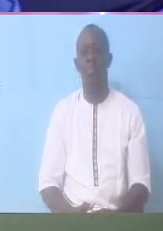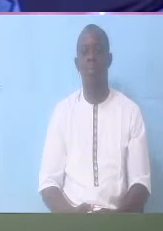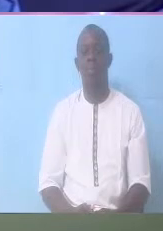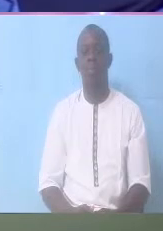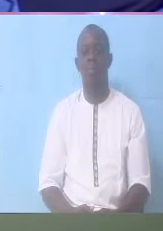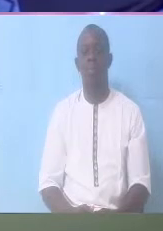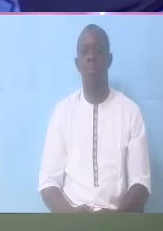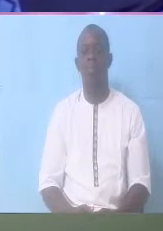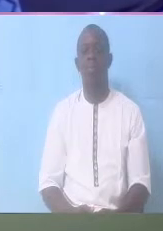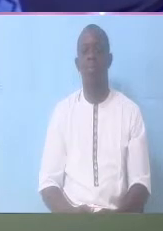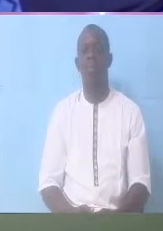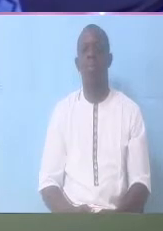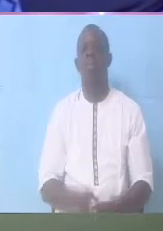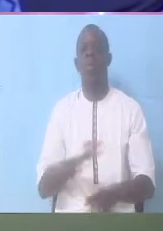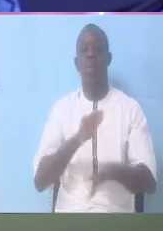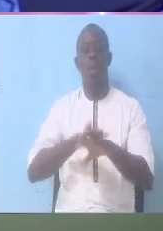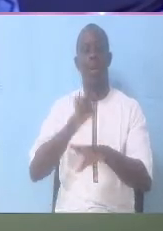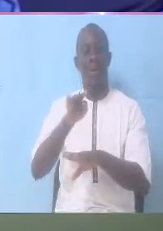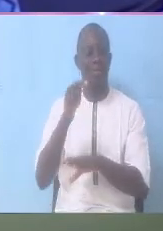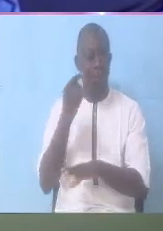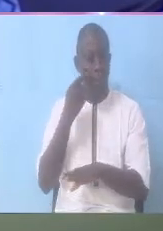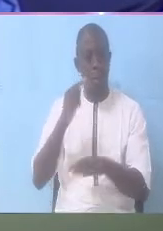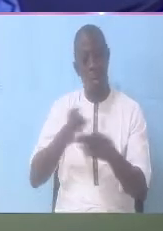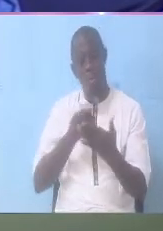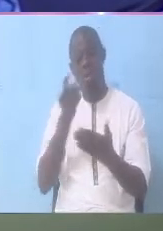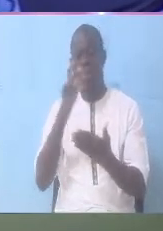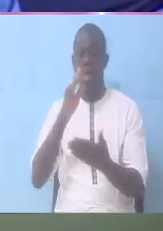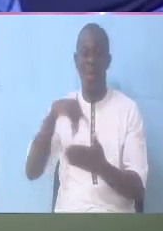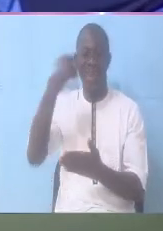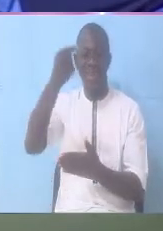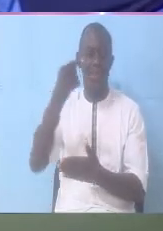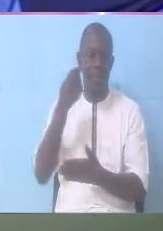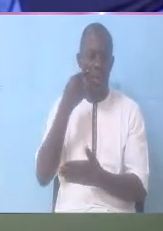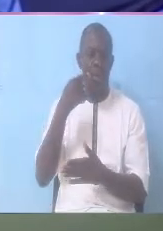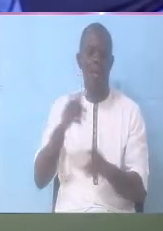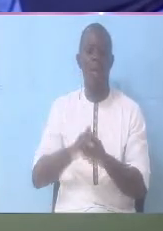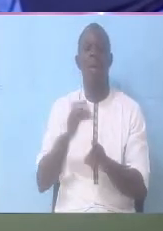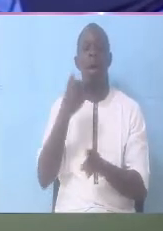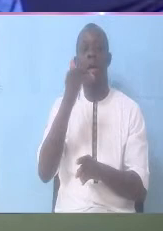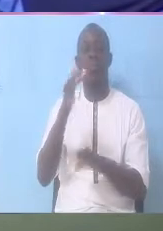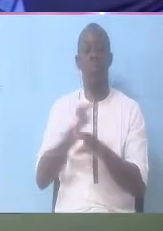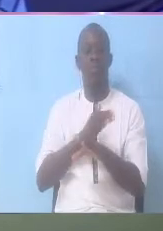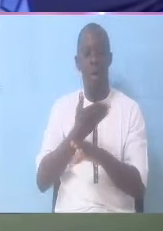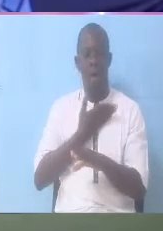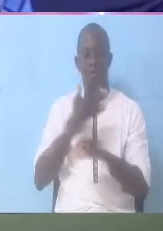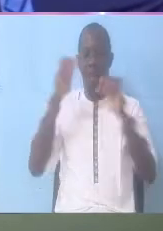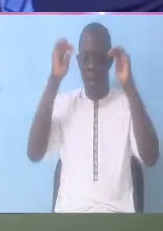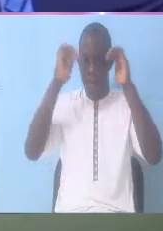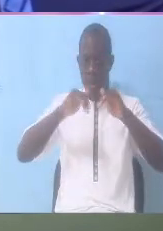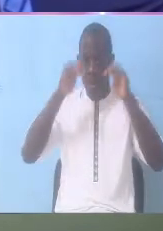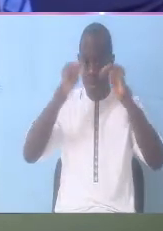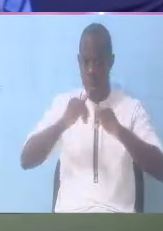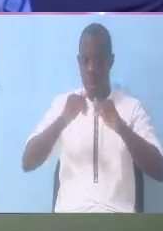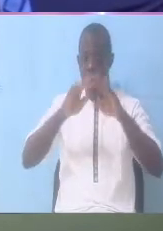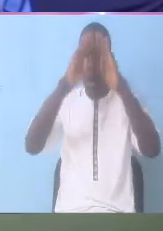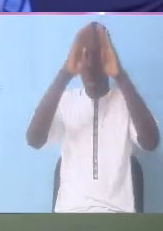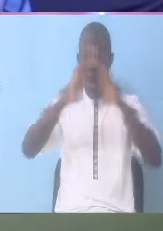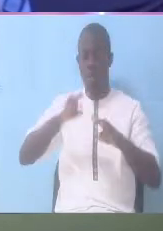on that day or the next day, was there a meeting at State House